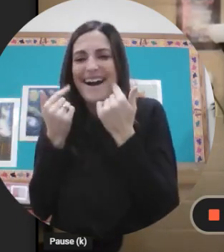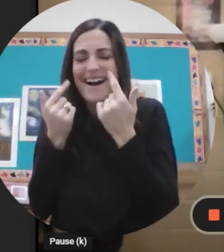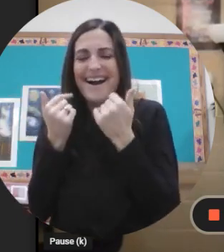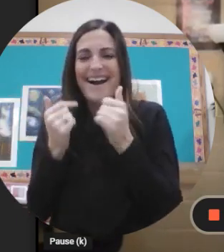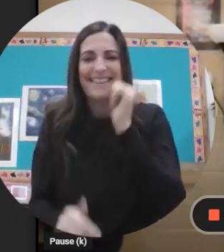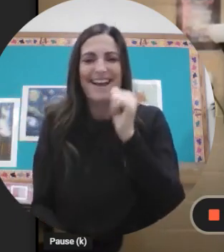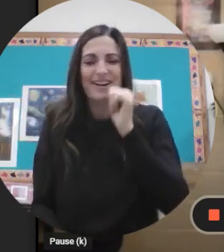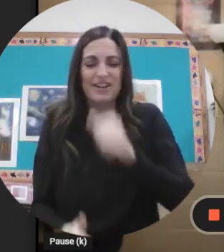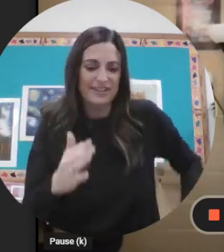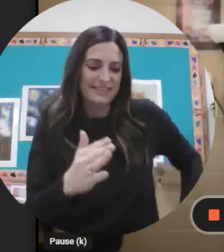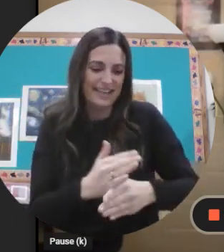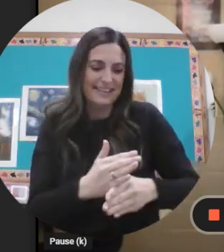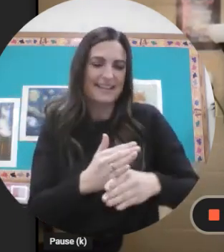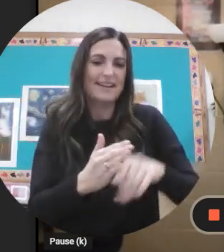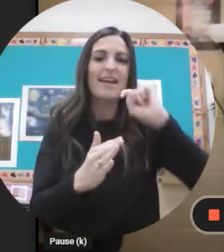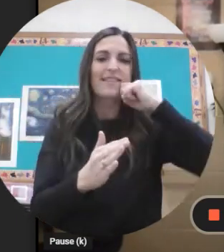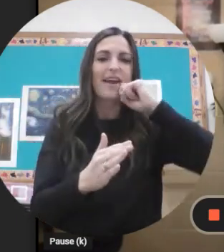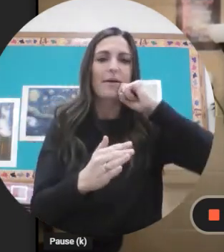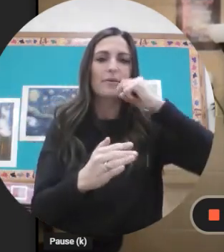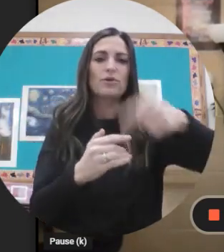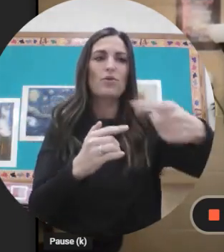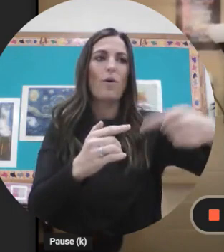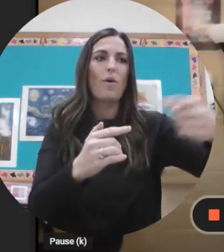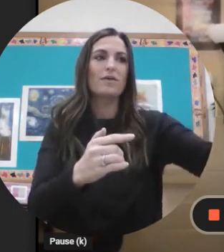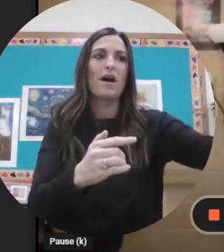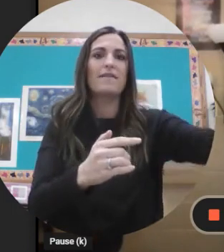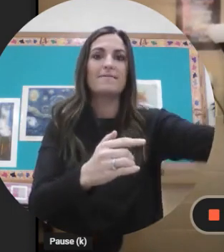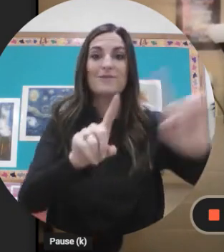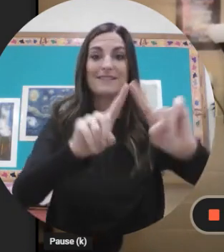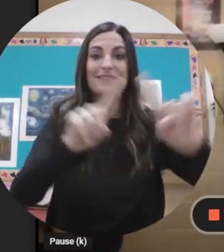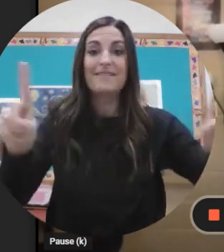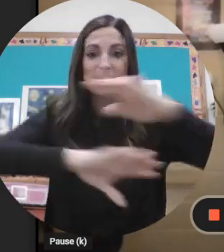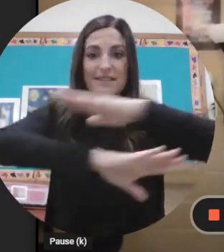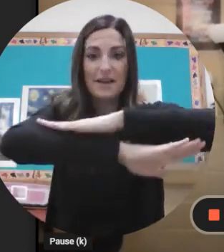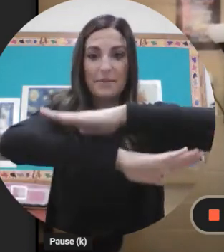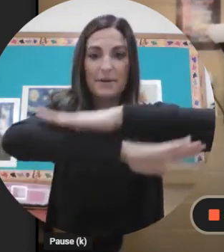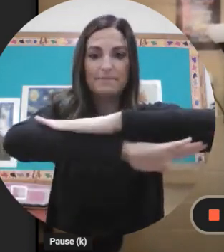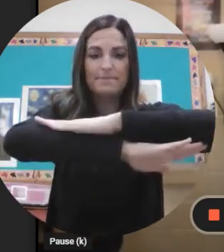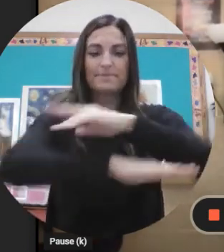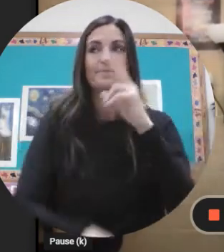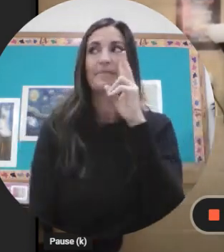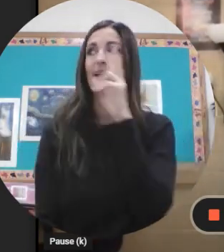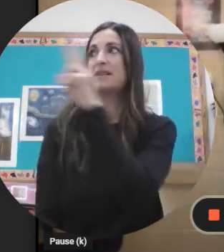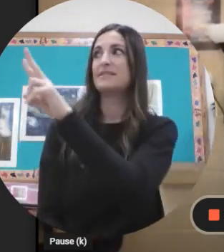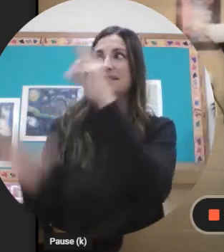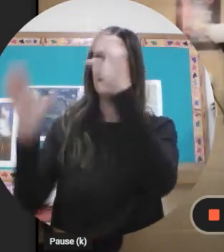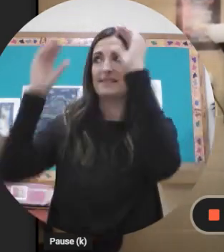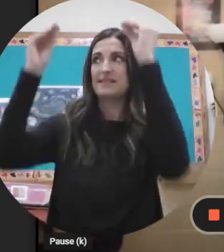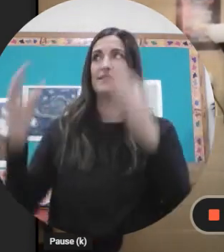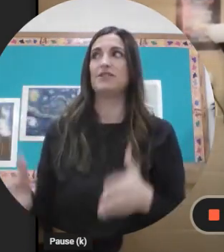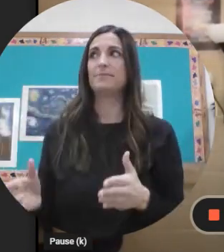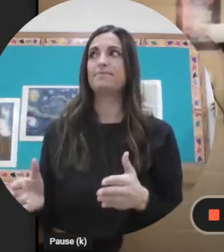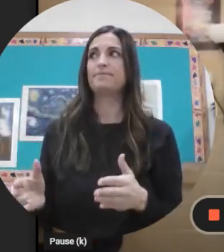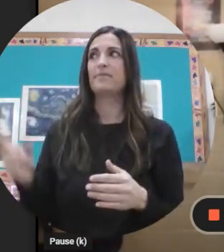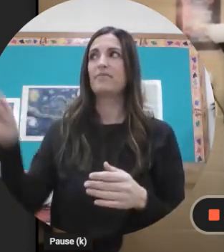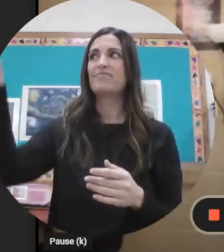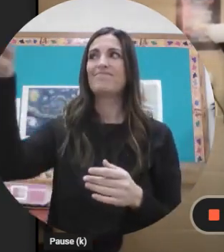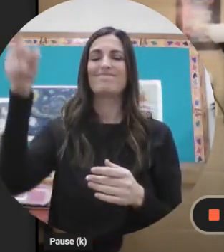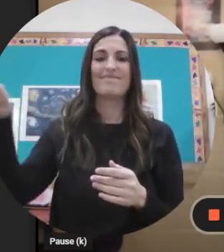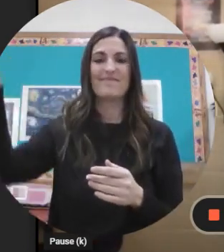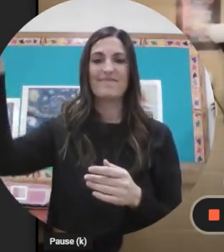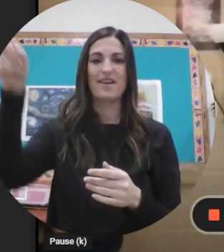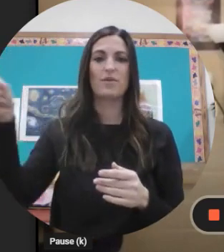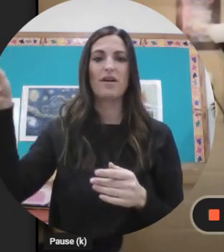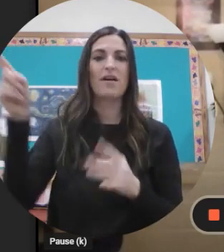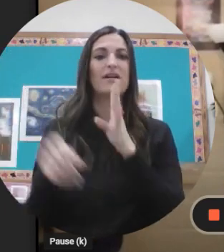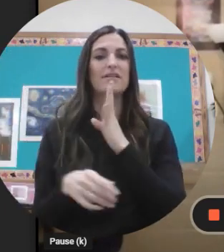kicked it, and the apple rolled off toward another table. I looked at the teachers patrolling the room. They were all busy talking to each